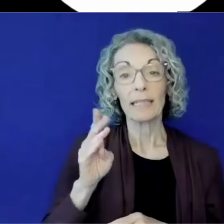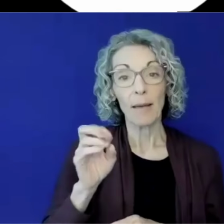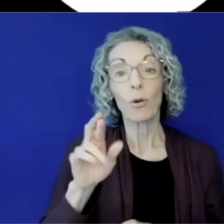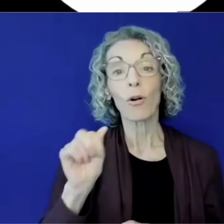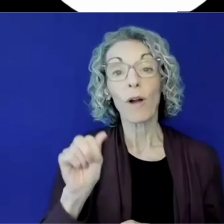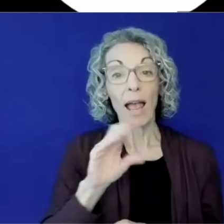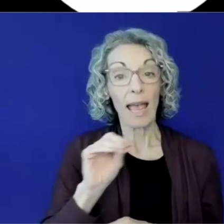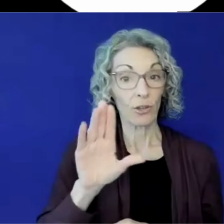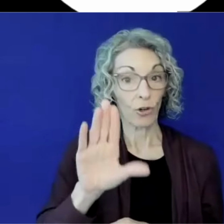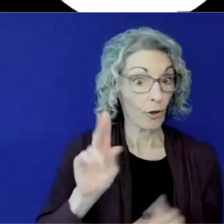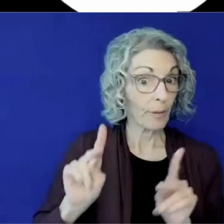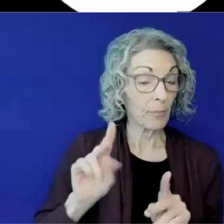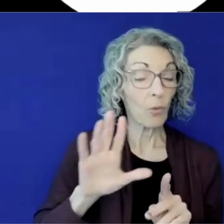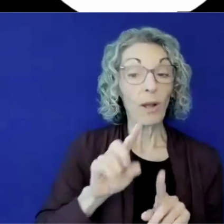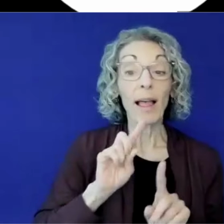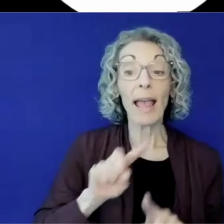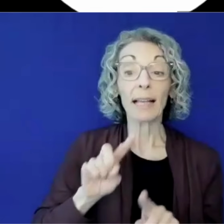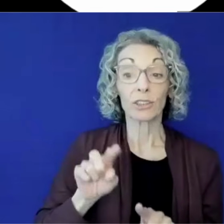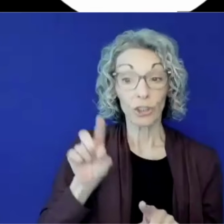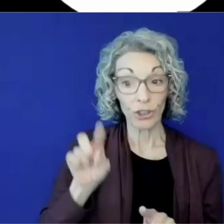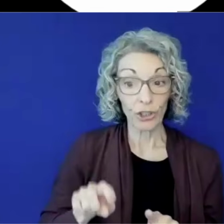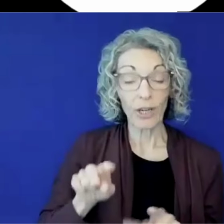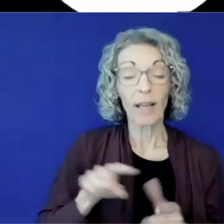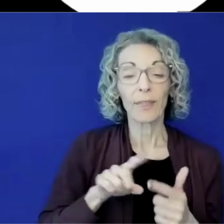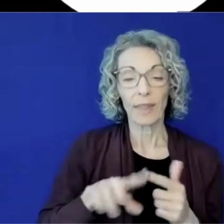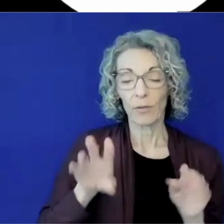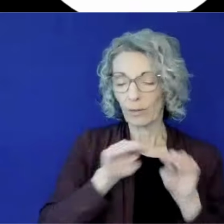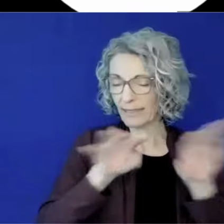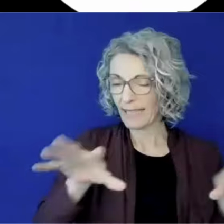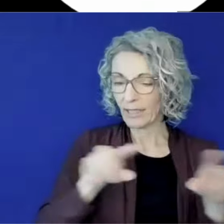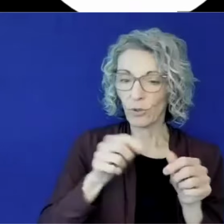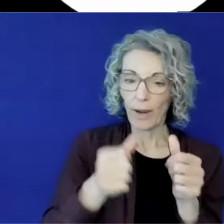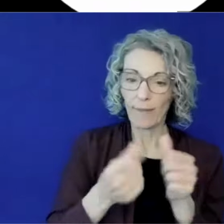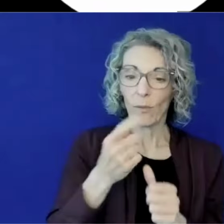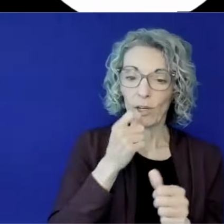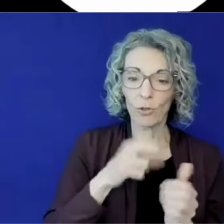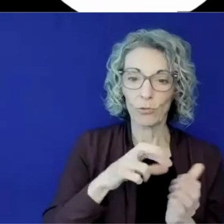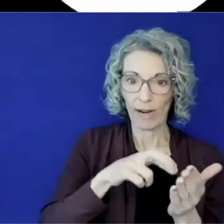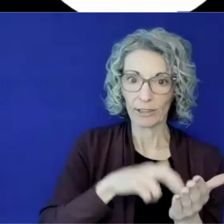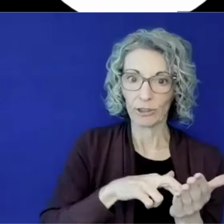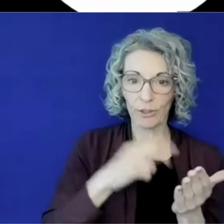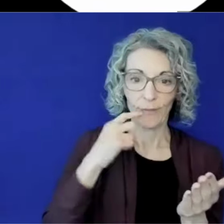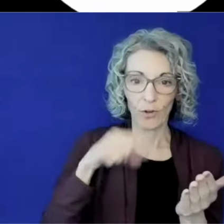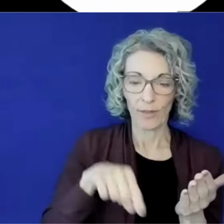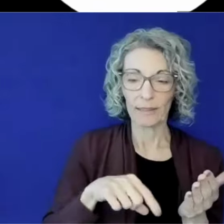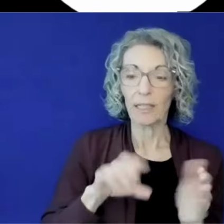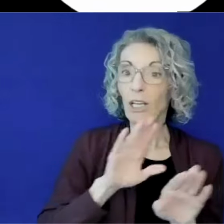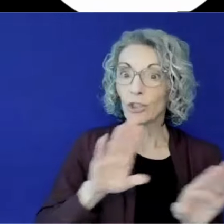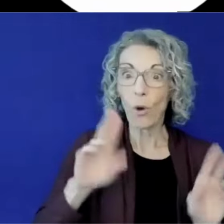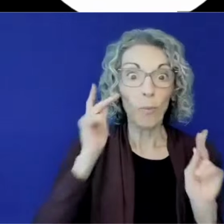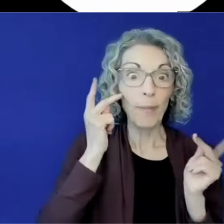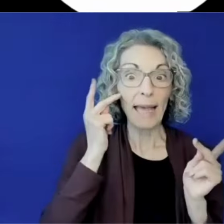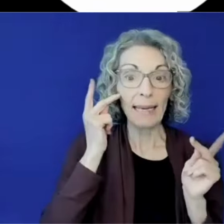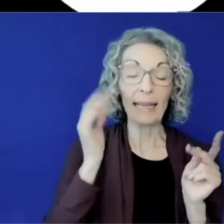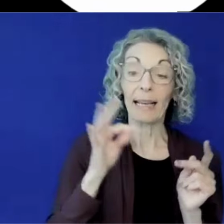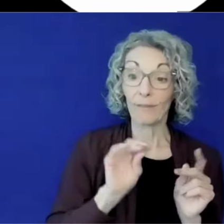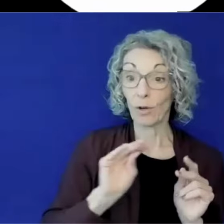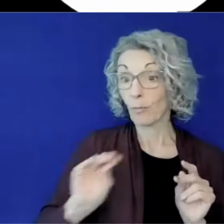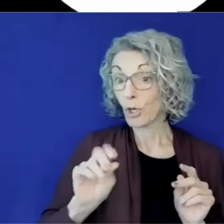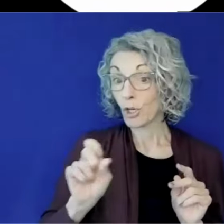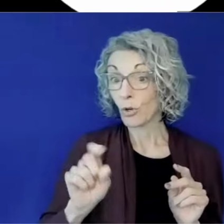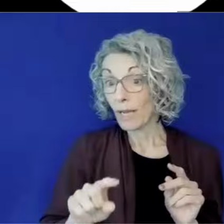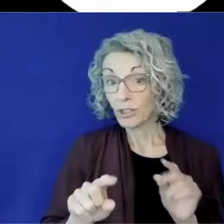to answer them, and then we will send them out to everybody who is registered. So just don't panic if you put a question and it